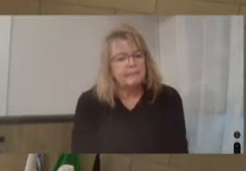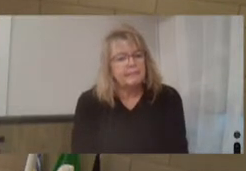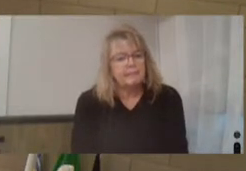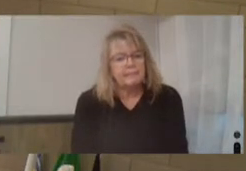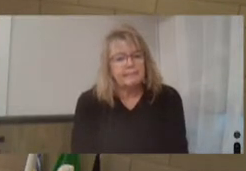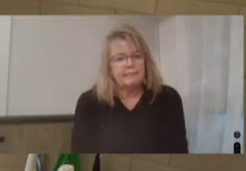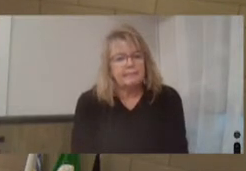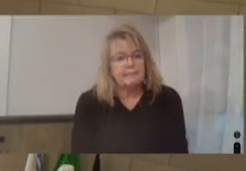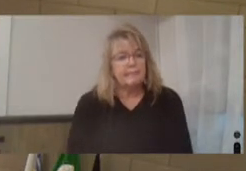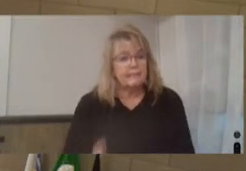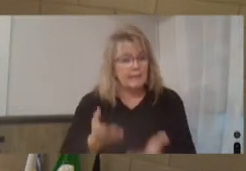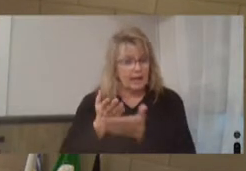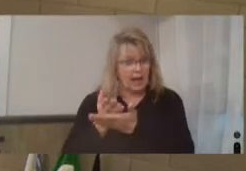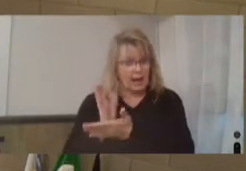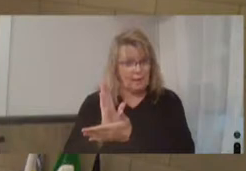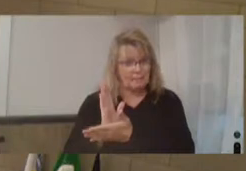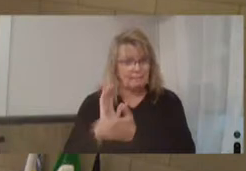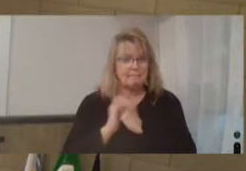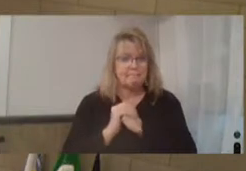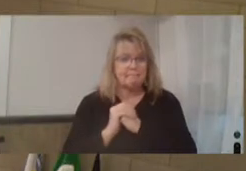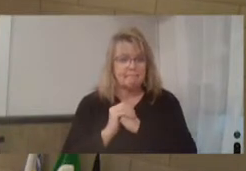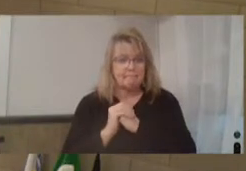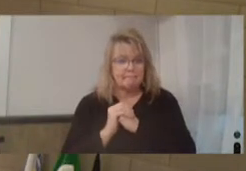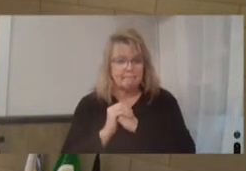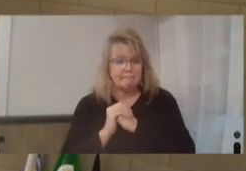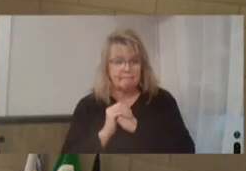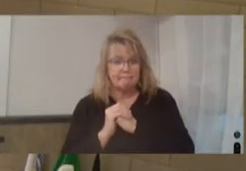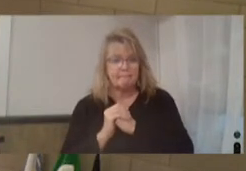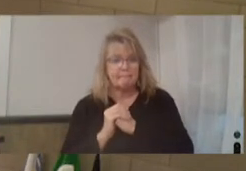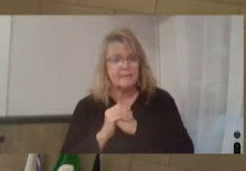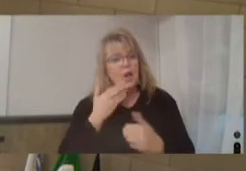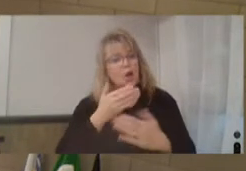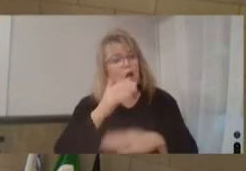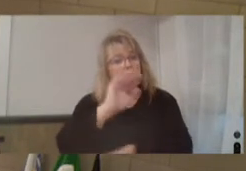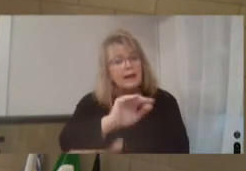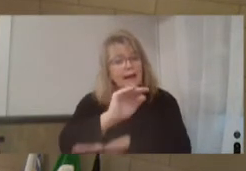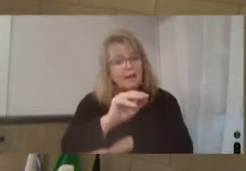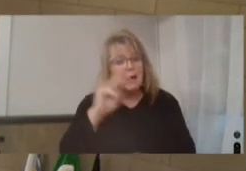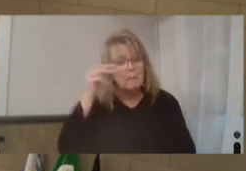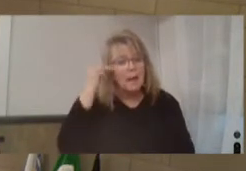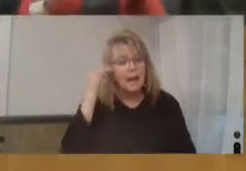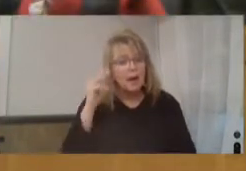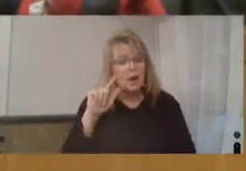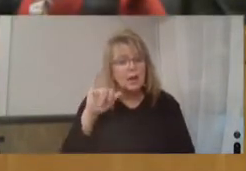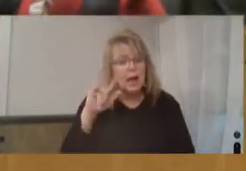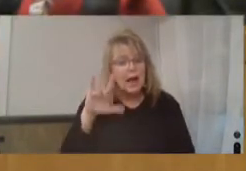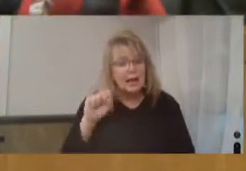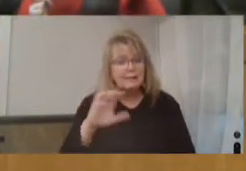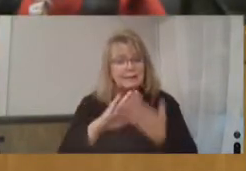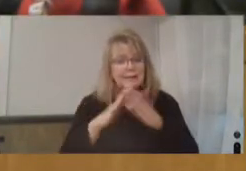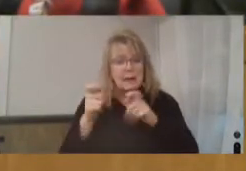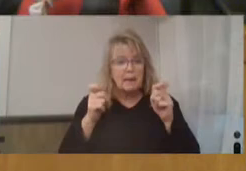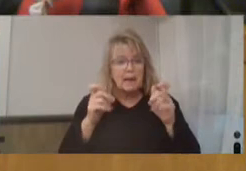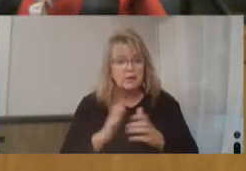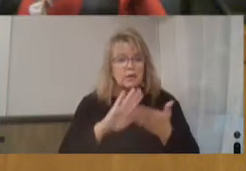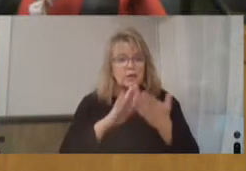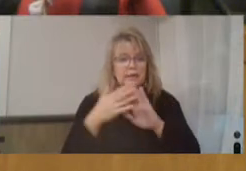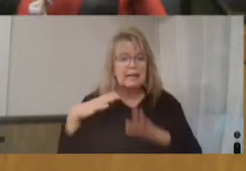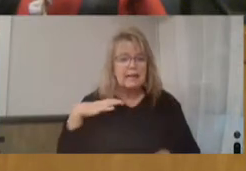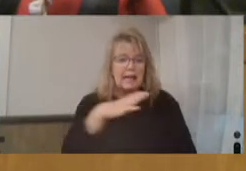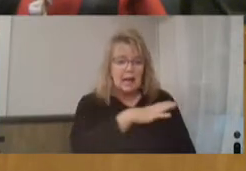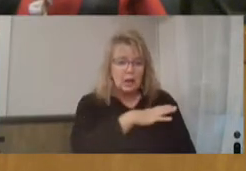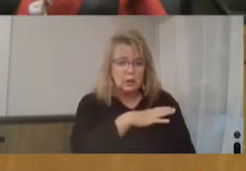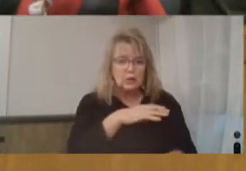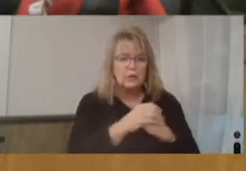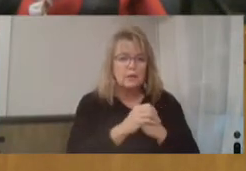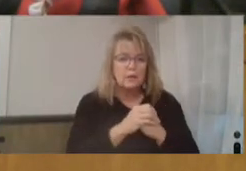All right. Ms. Gross. Good evening, Mayor Lyles, City Manager, and City Councilman. My name